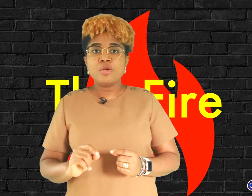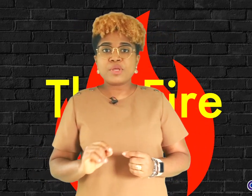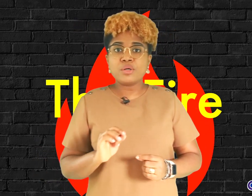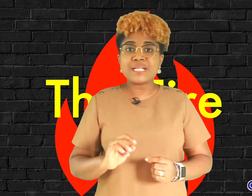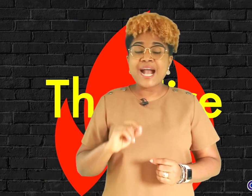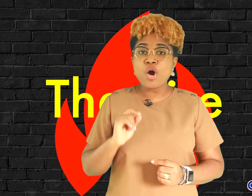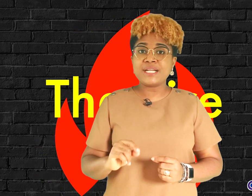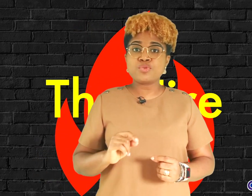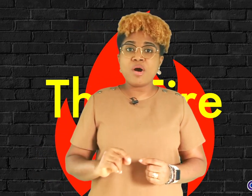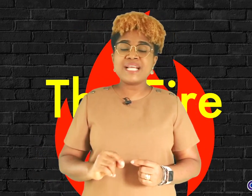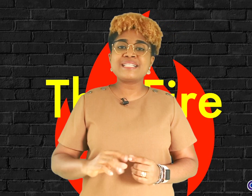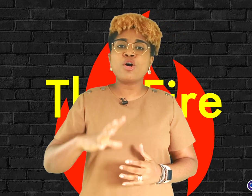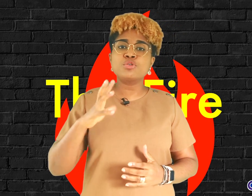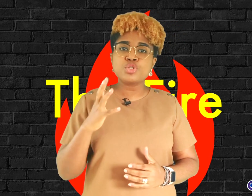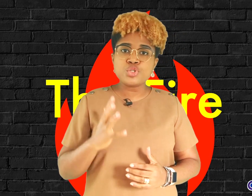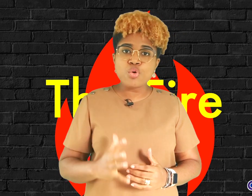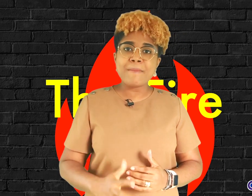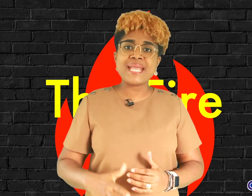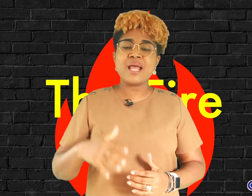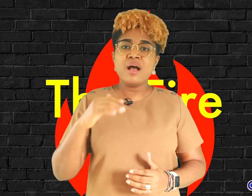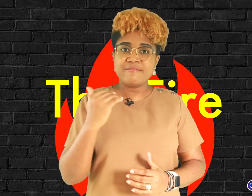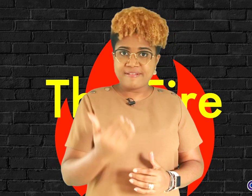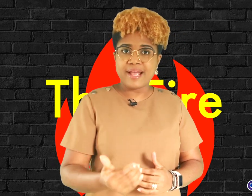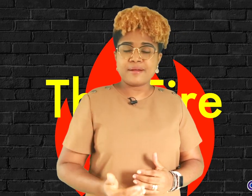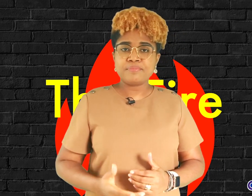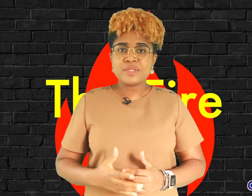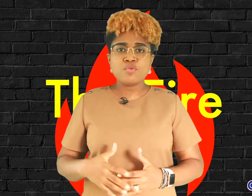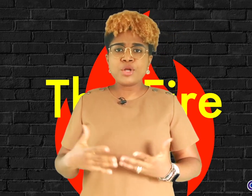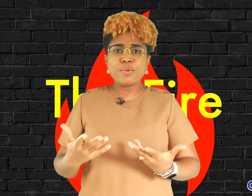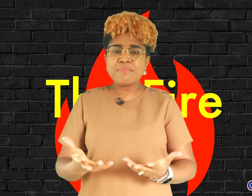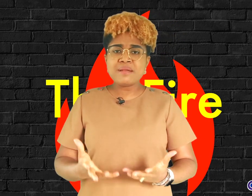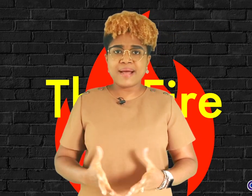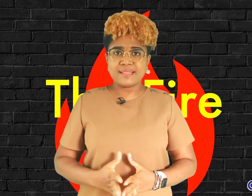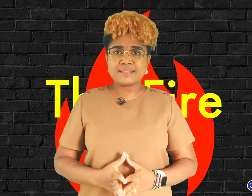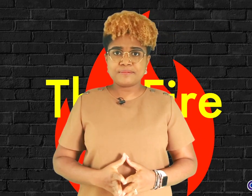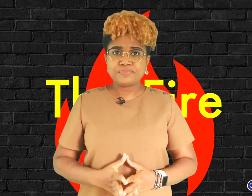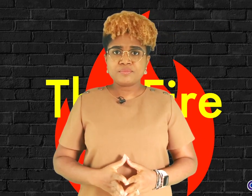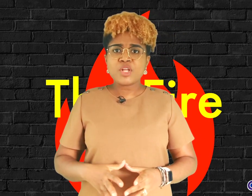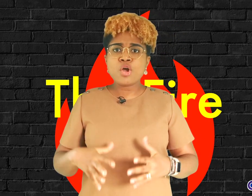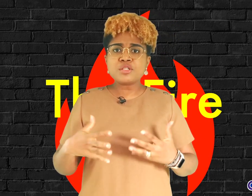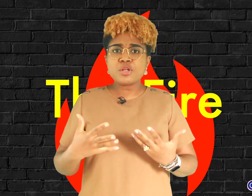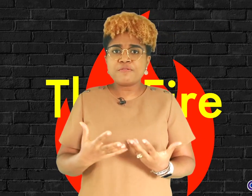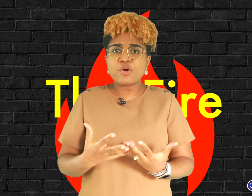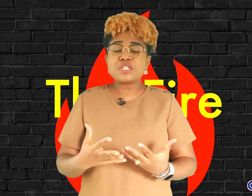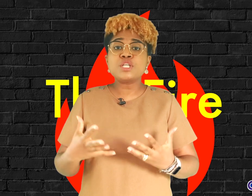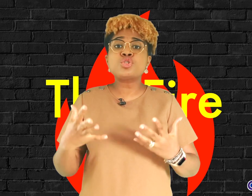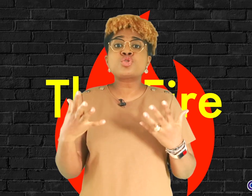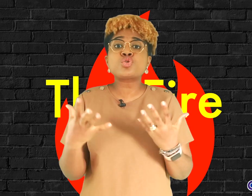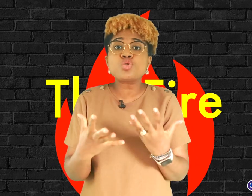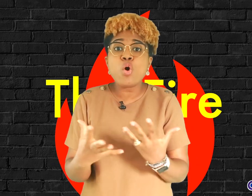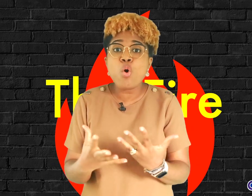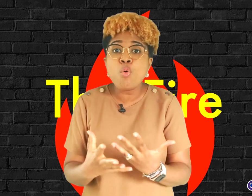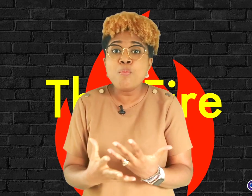God, because our God is what? Is a consuming fire. What do we mean by this? God's love for us